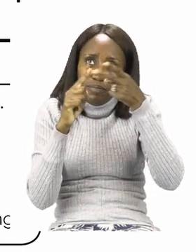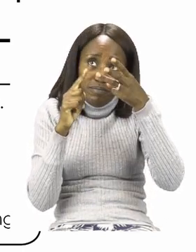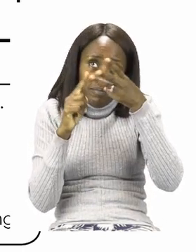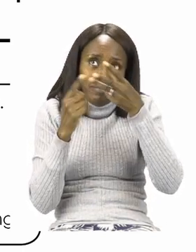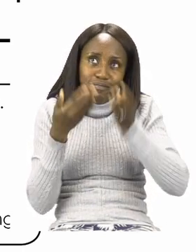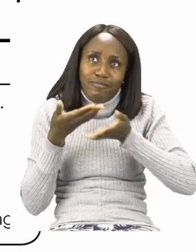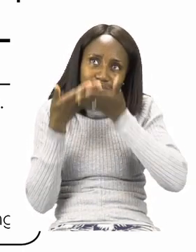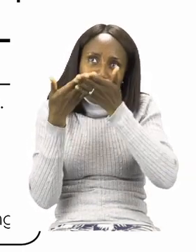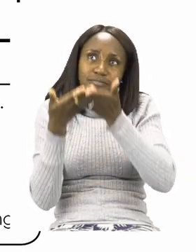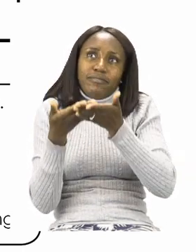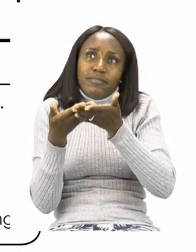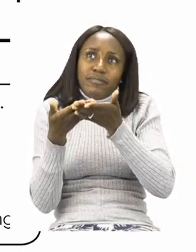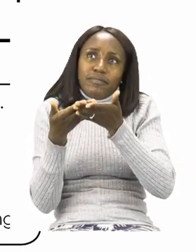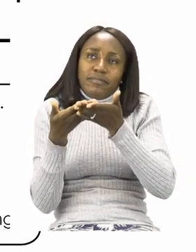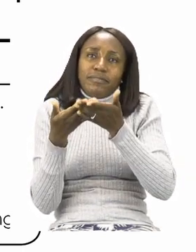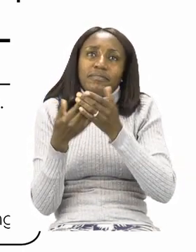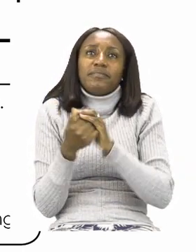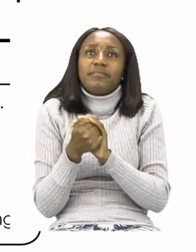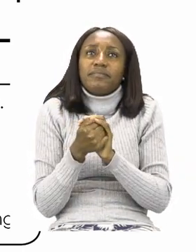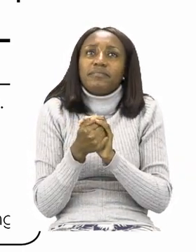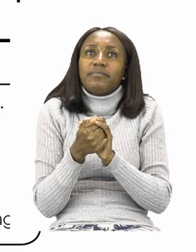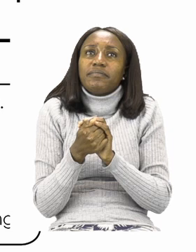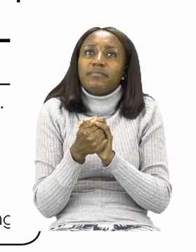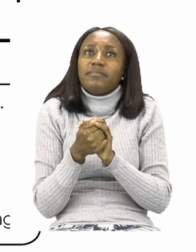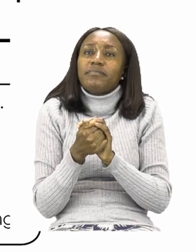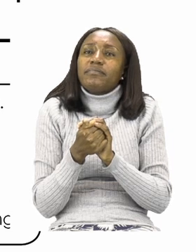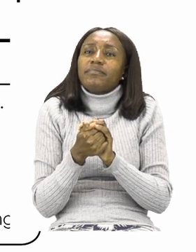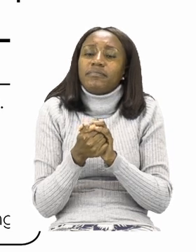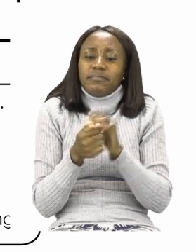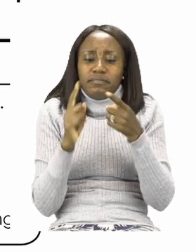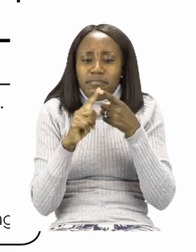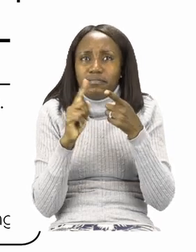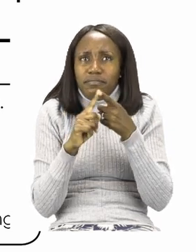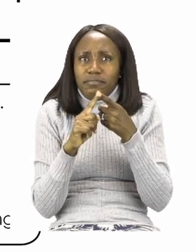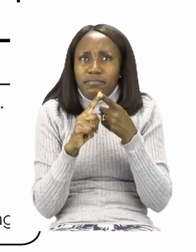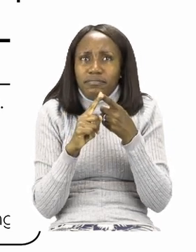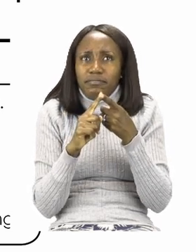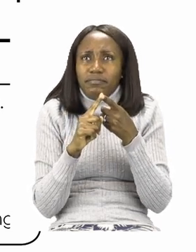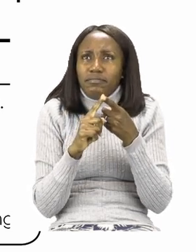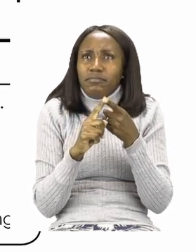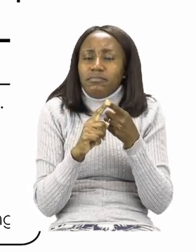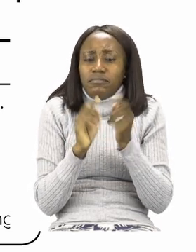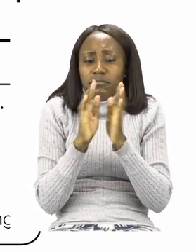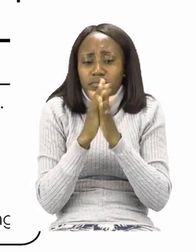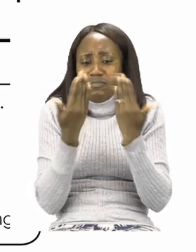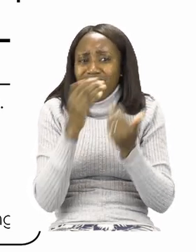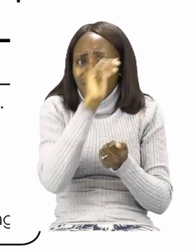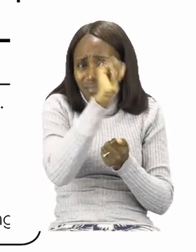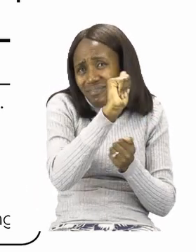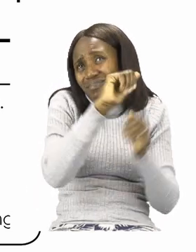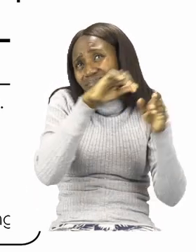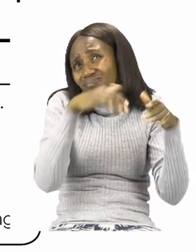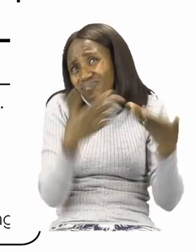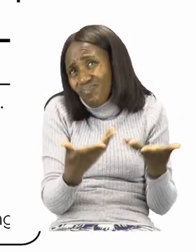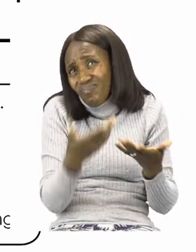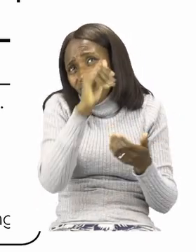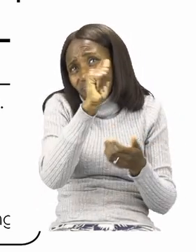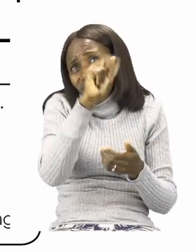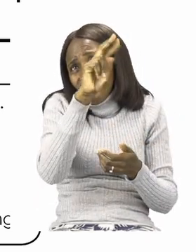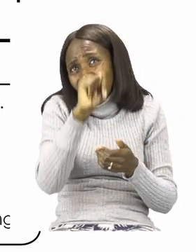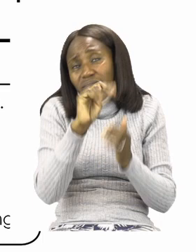you. Number 1, is it a book, an